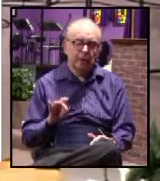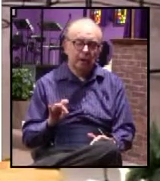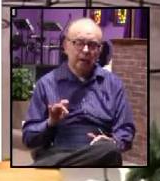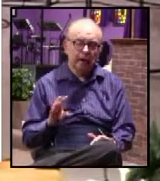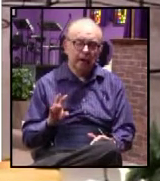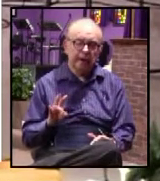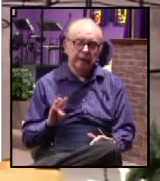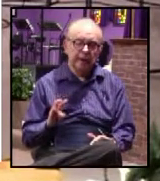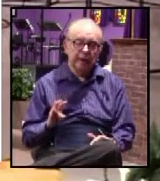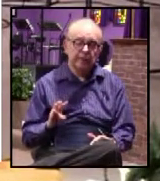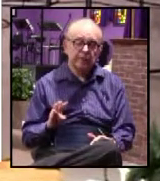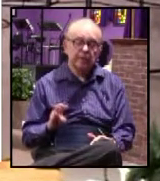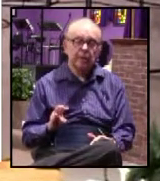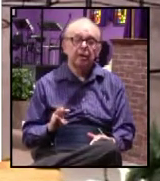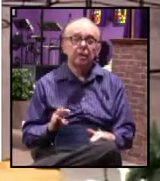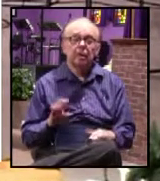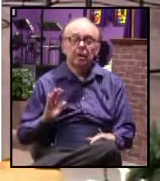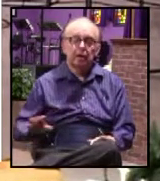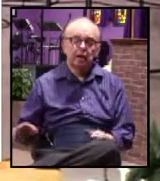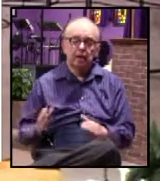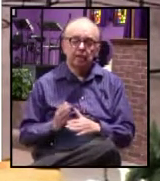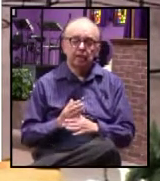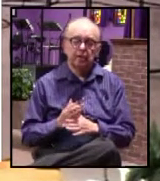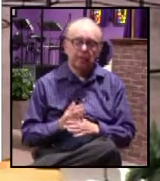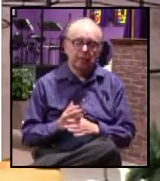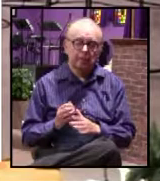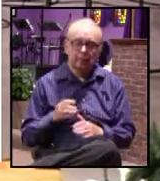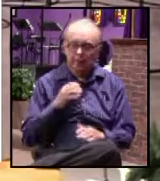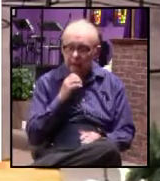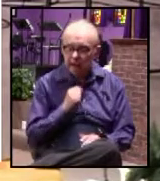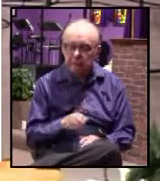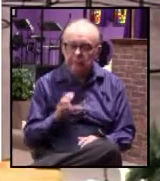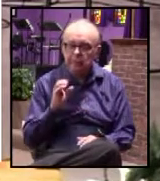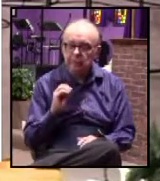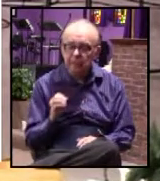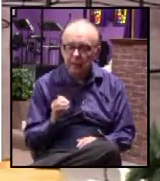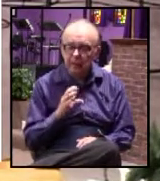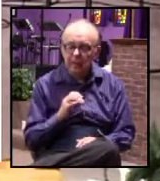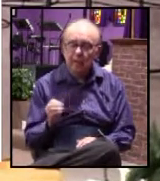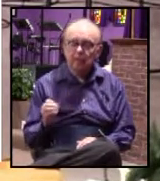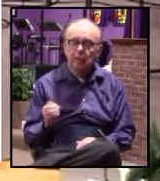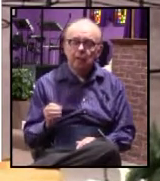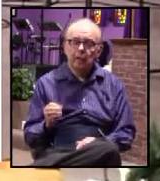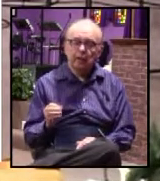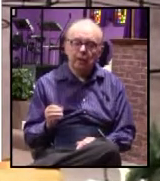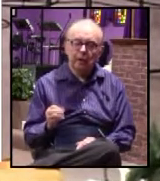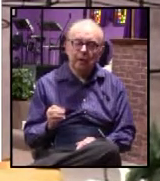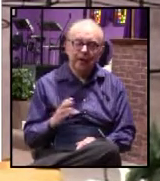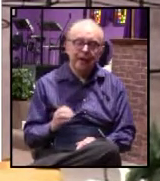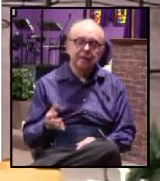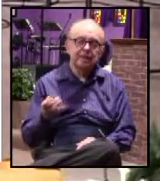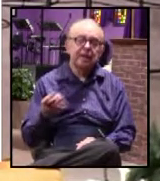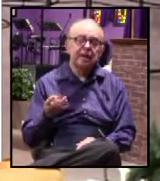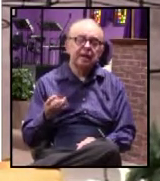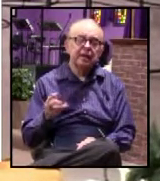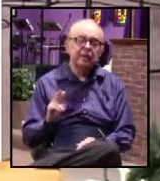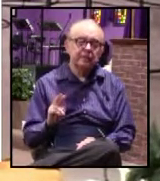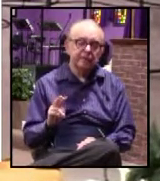787 children between the ages of 0 and 17.